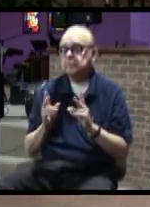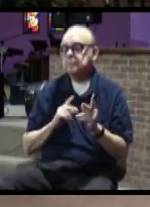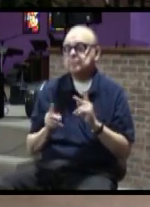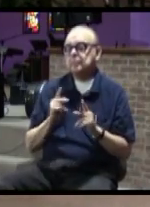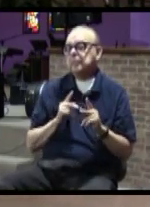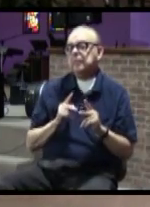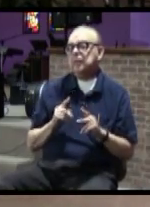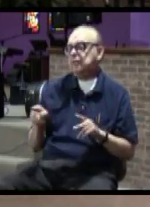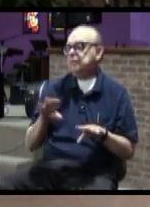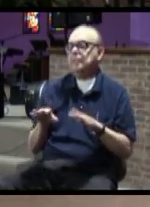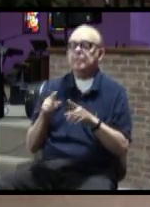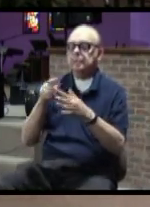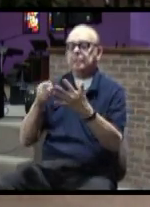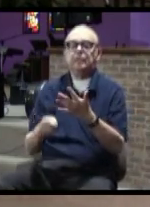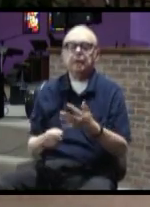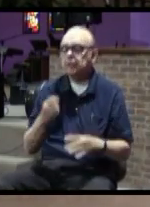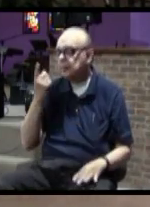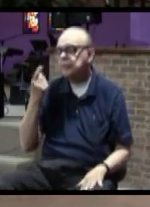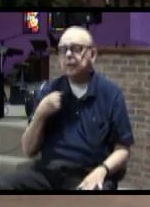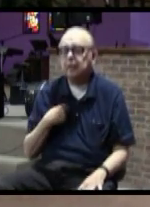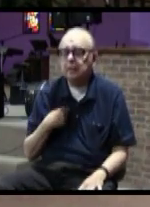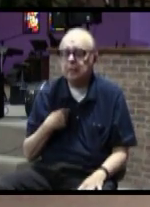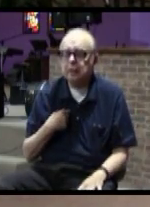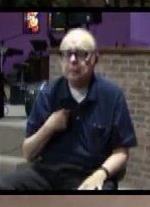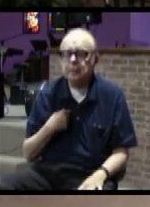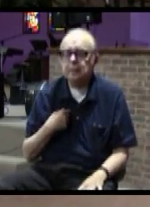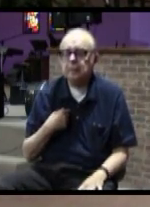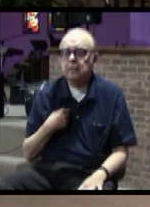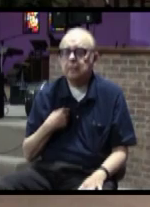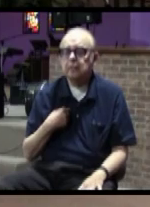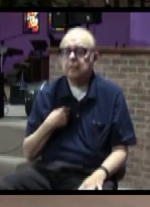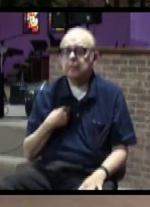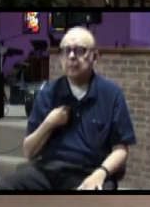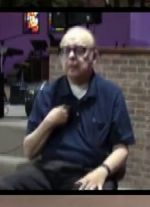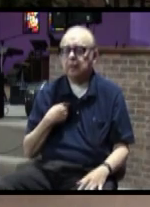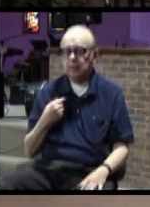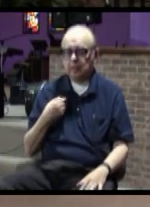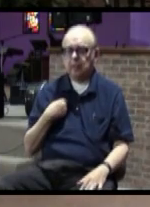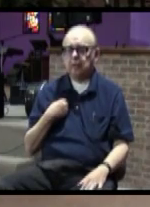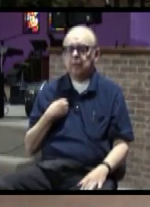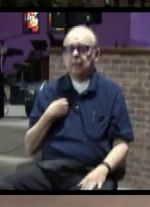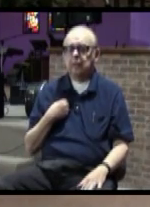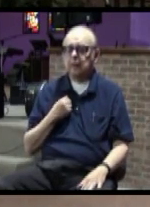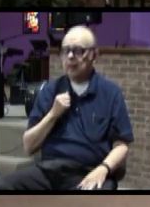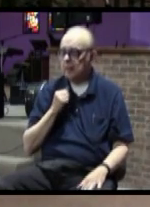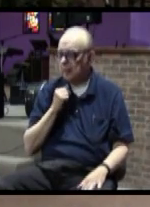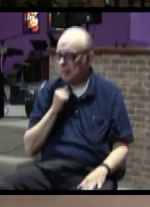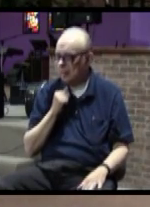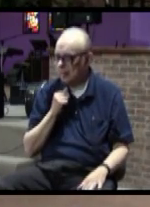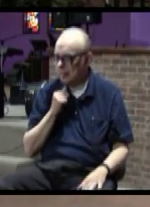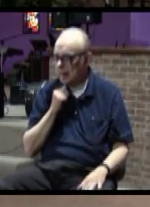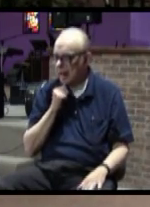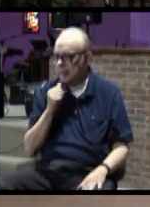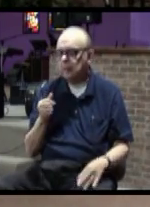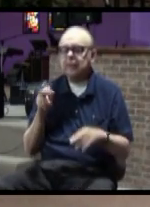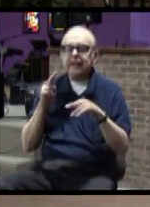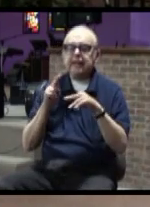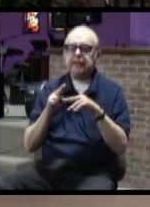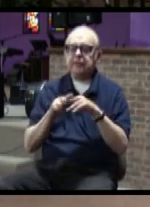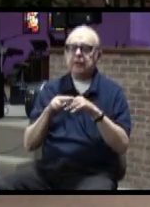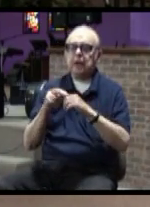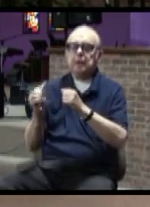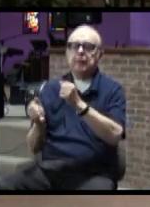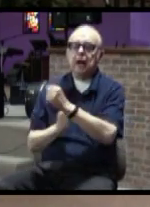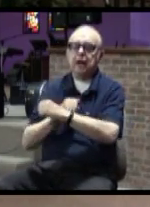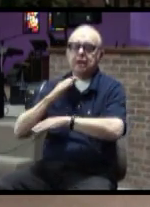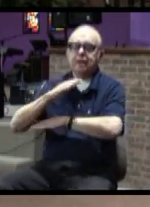the time. And some people say, well, you're doing this and you're doing that. You don't understand who I am. I am not a sit behind